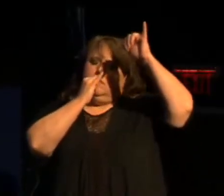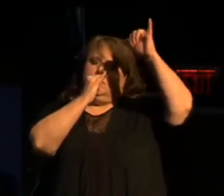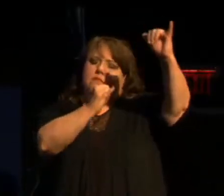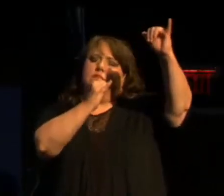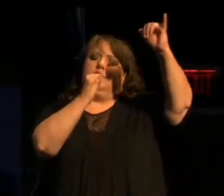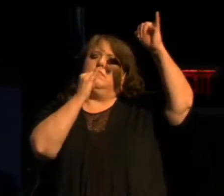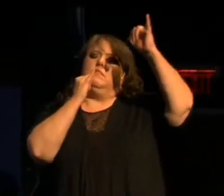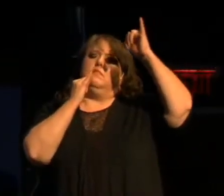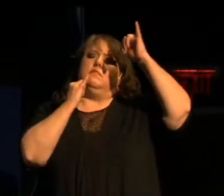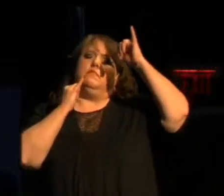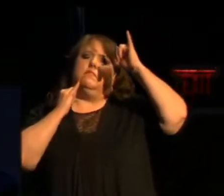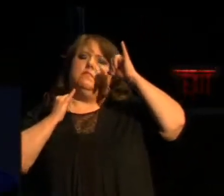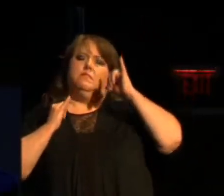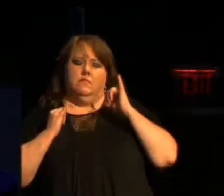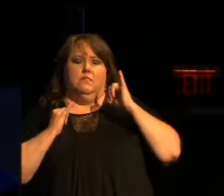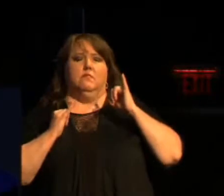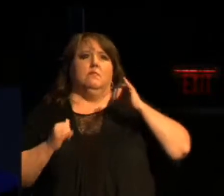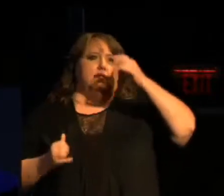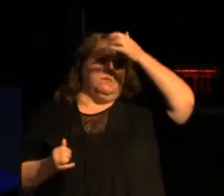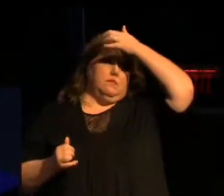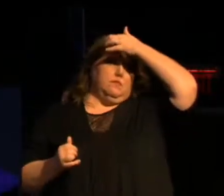I.